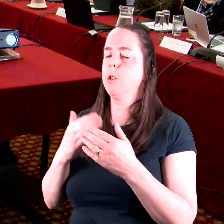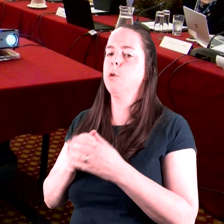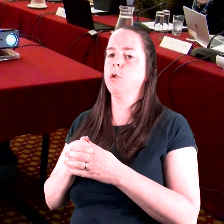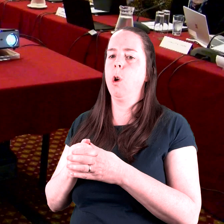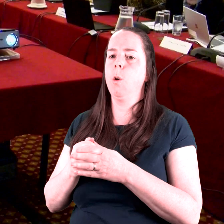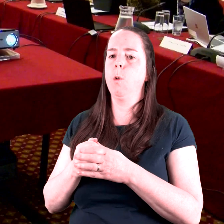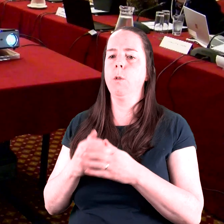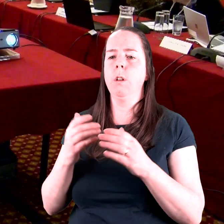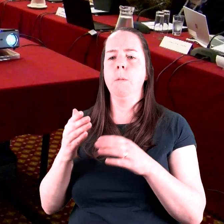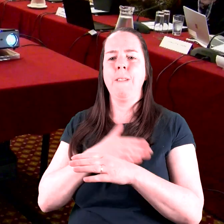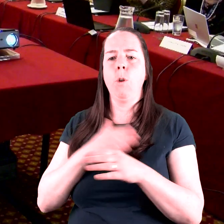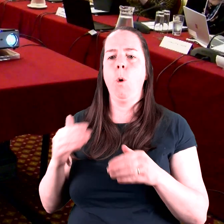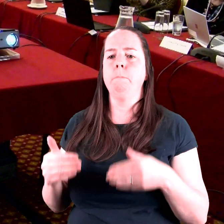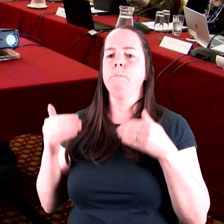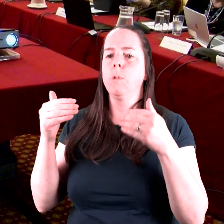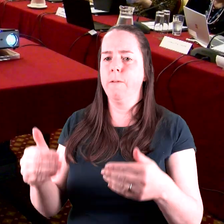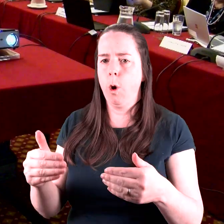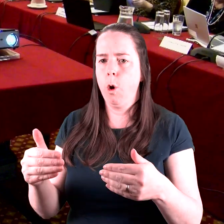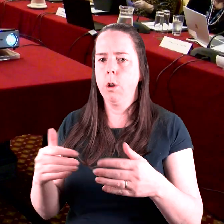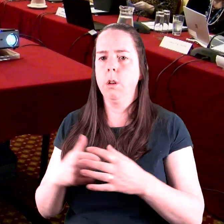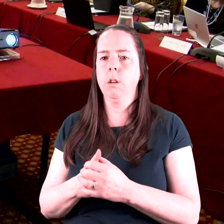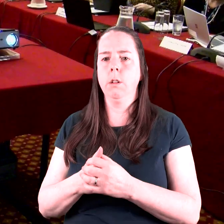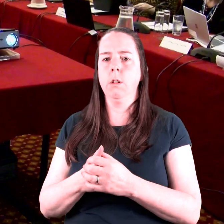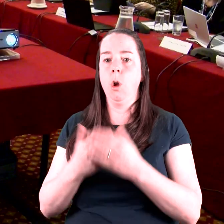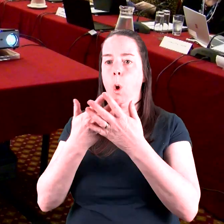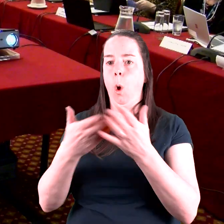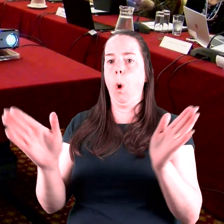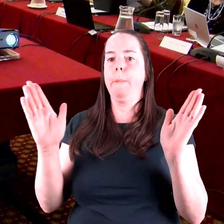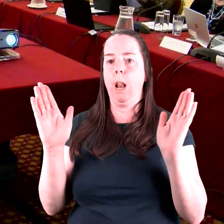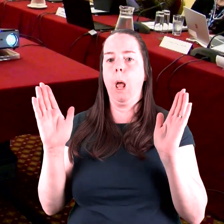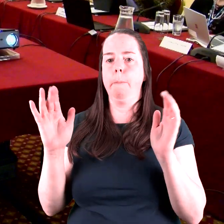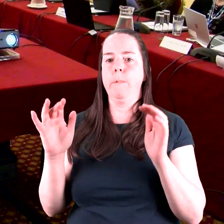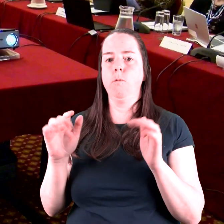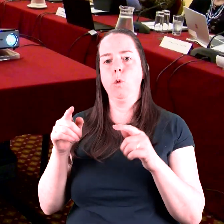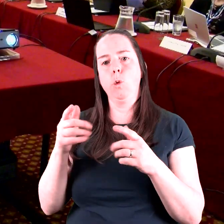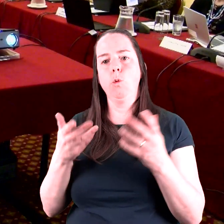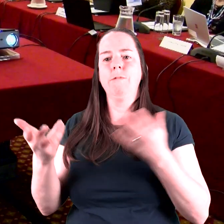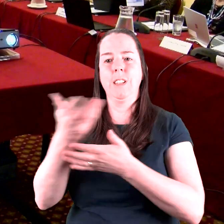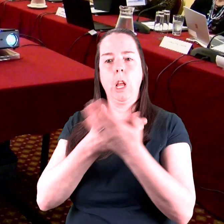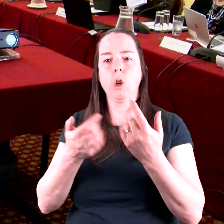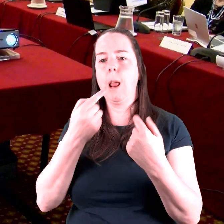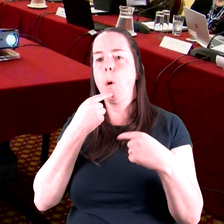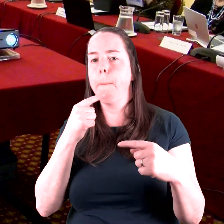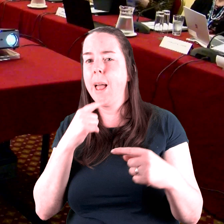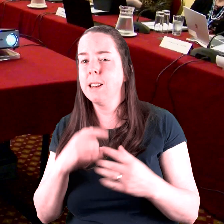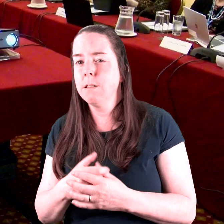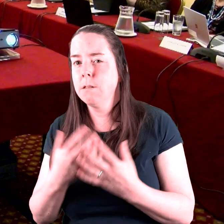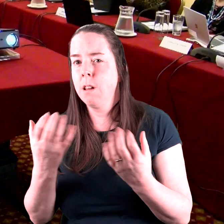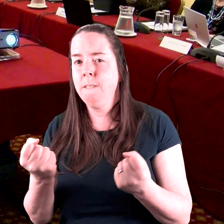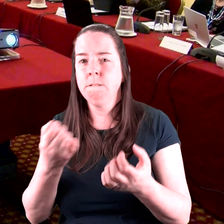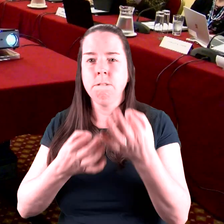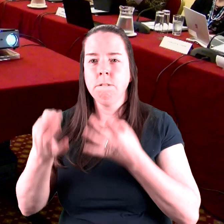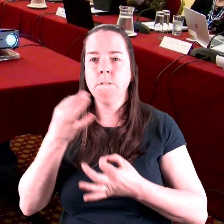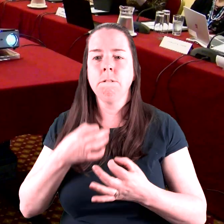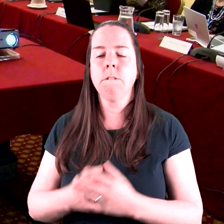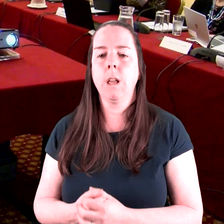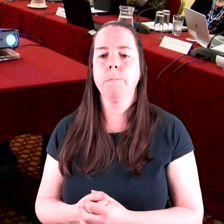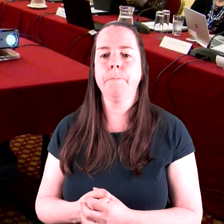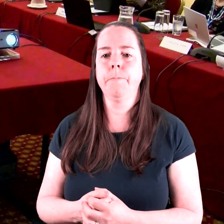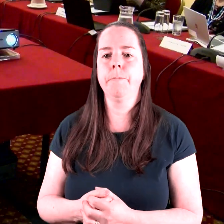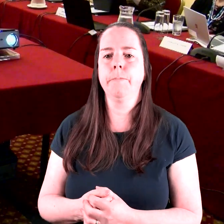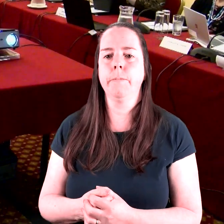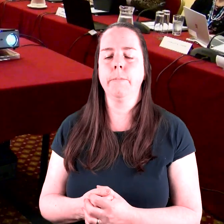So before we move on to the recommendations, I'm going to open it up to the partnership for discussion and comment.